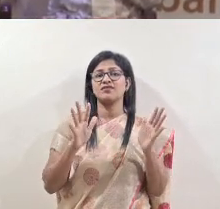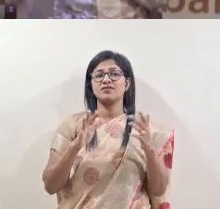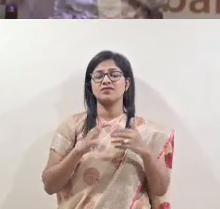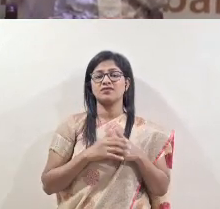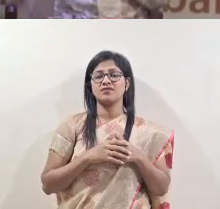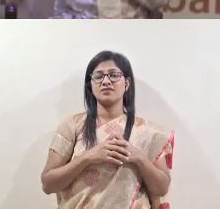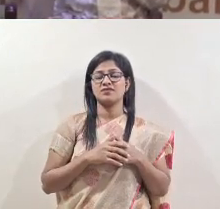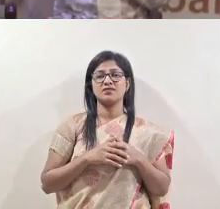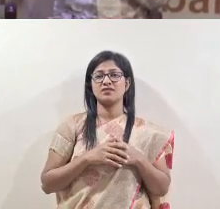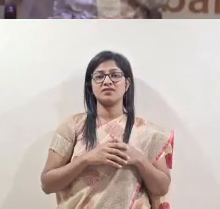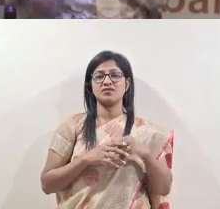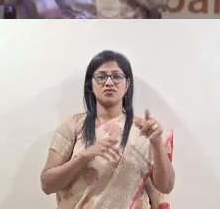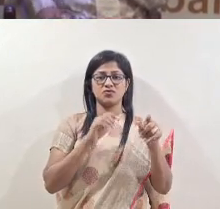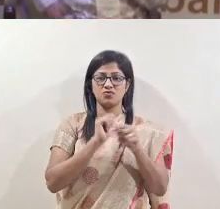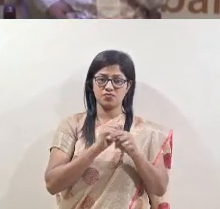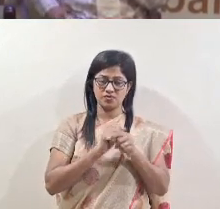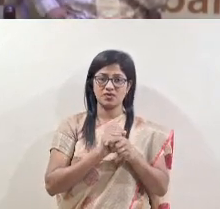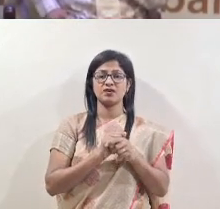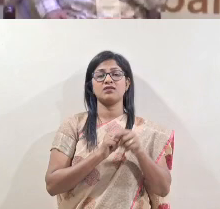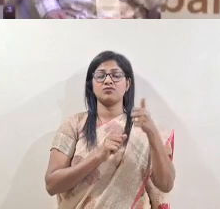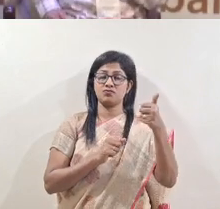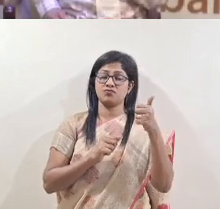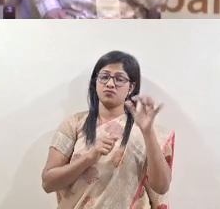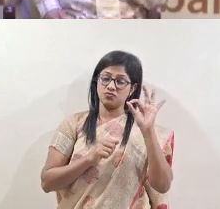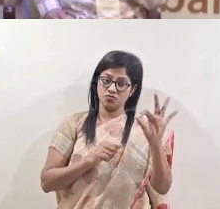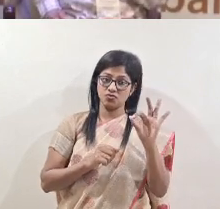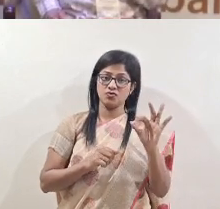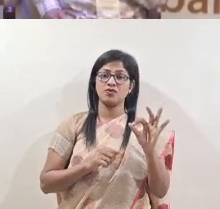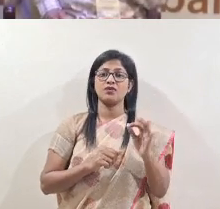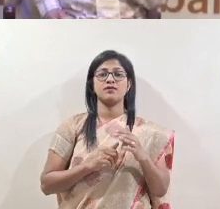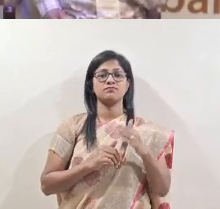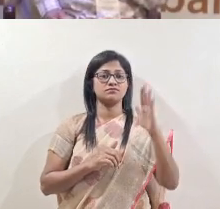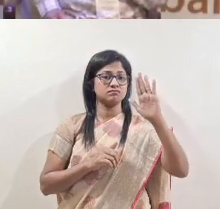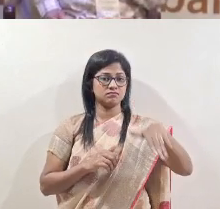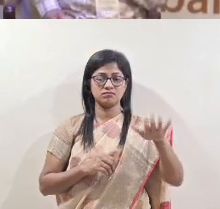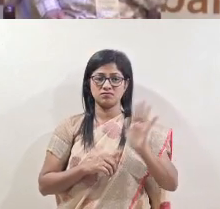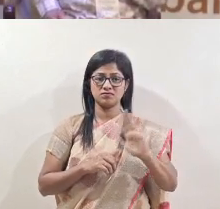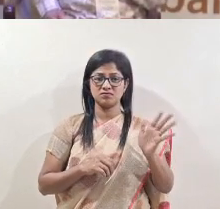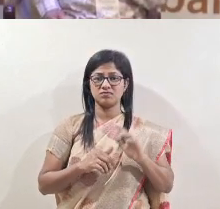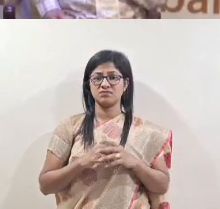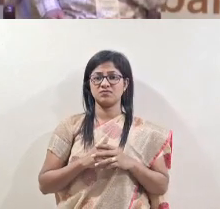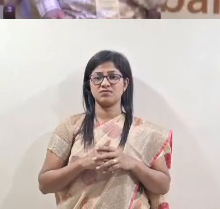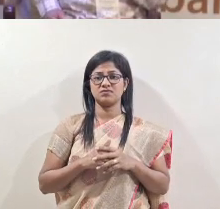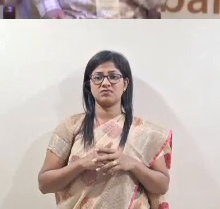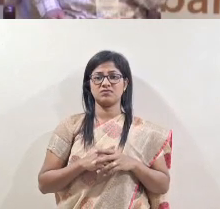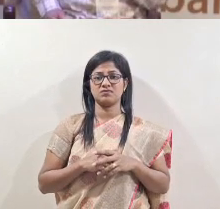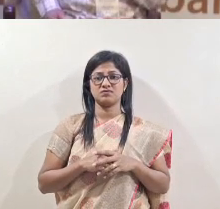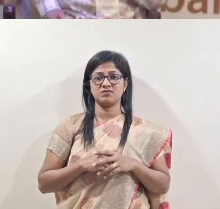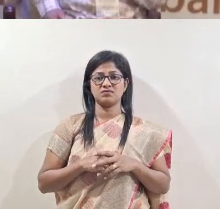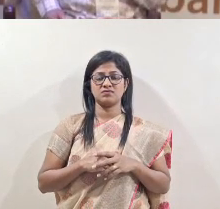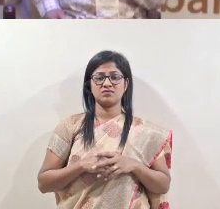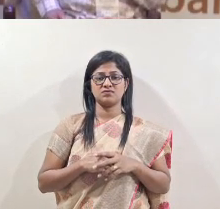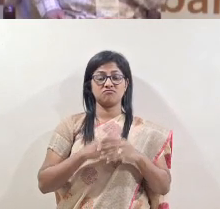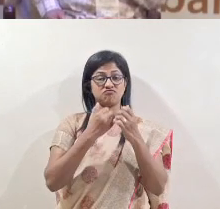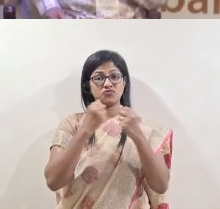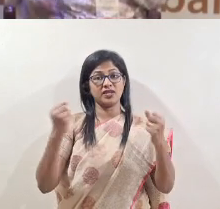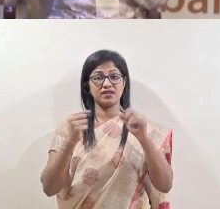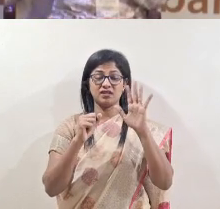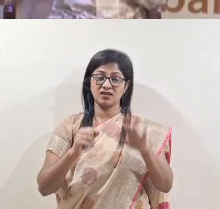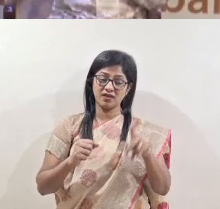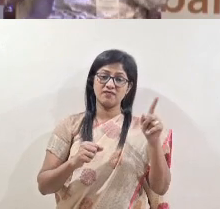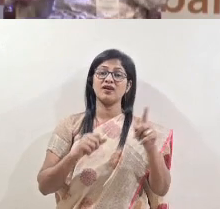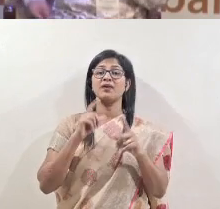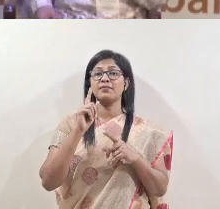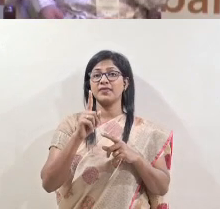not undermining your work. yes, You have yes. done a great Actually, job. there is At some, least slides daring to Basically, do it. But